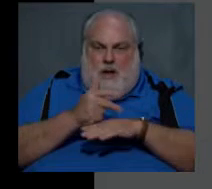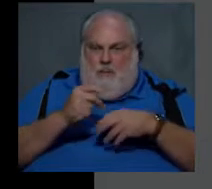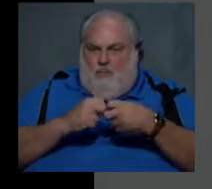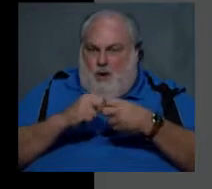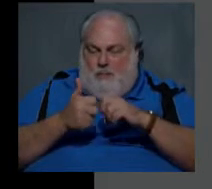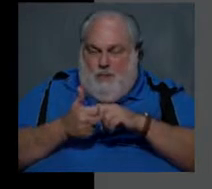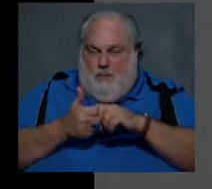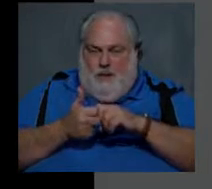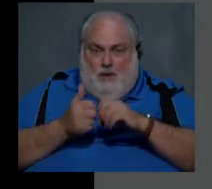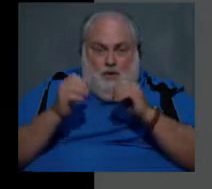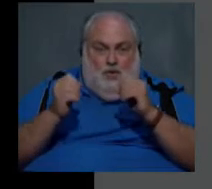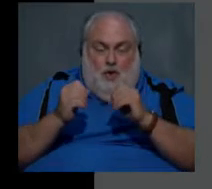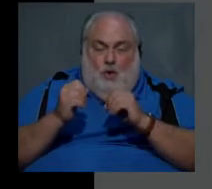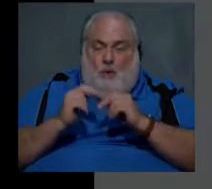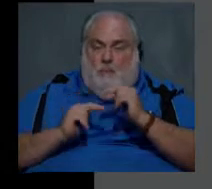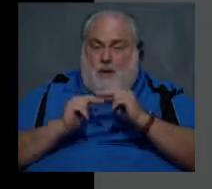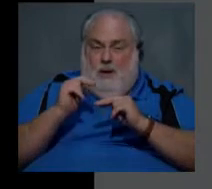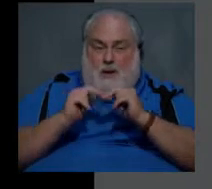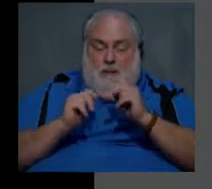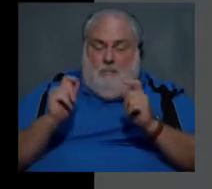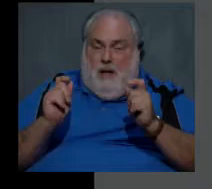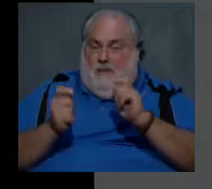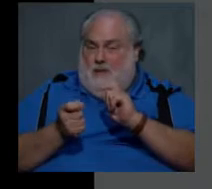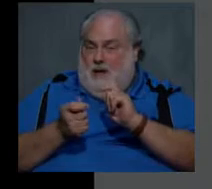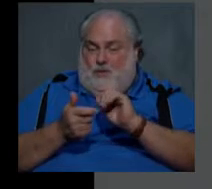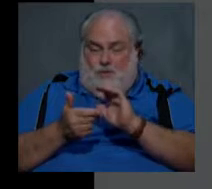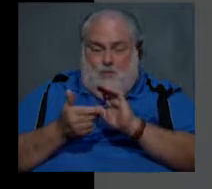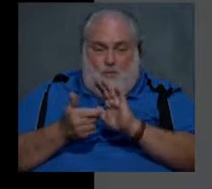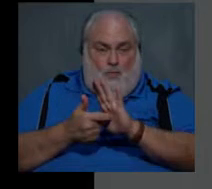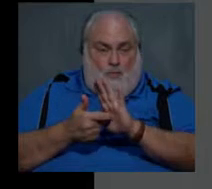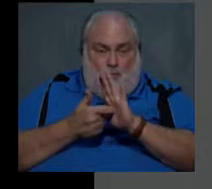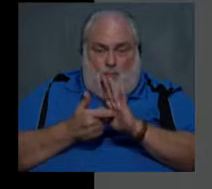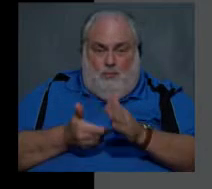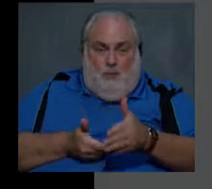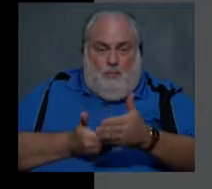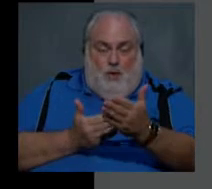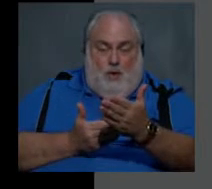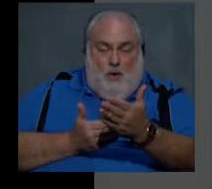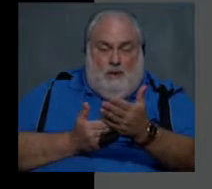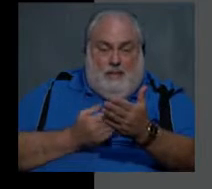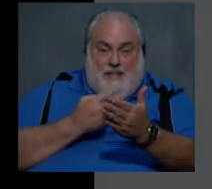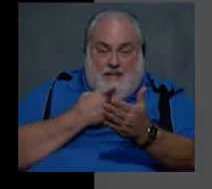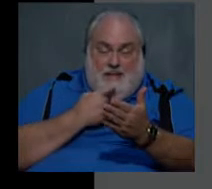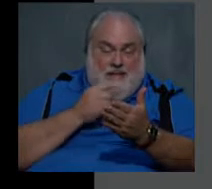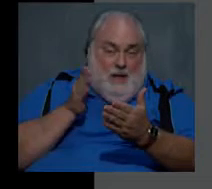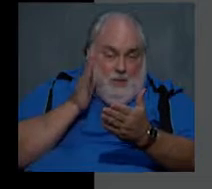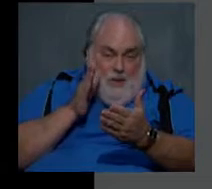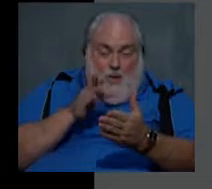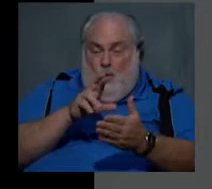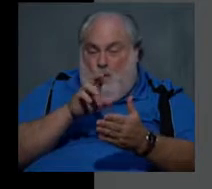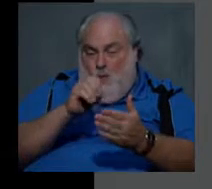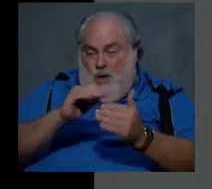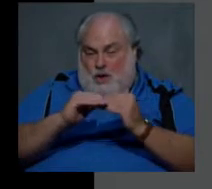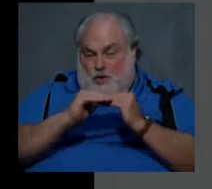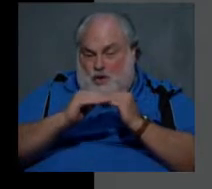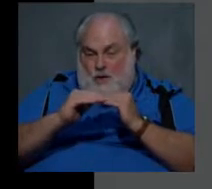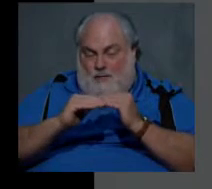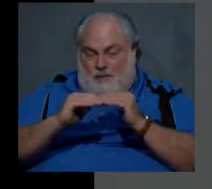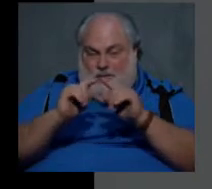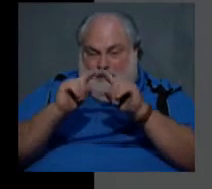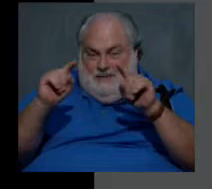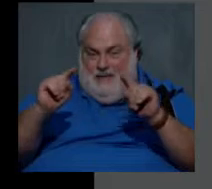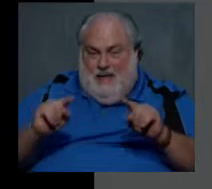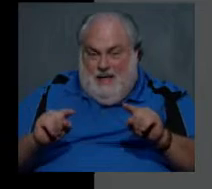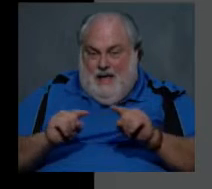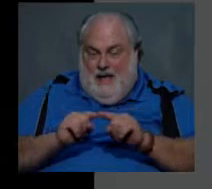There are no building modifications proposed. The applicant has indicated that they will resurface the existing sign.